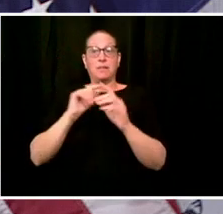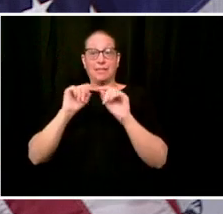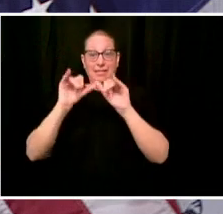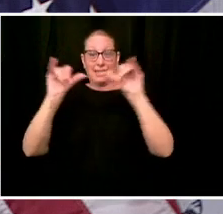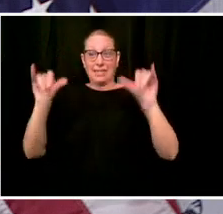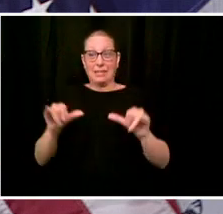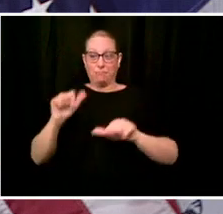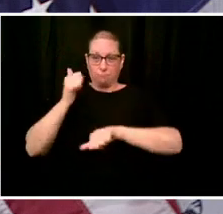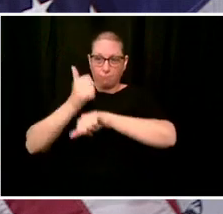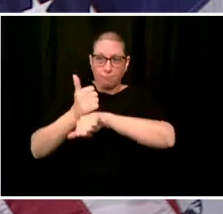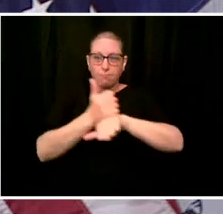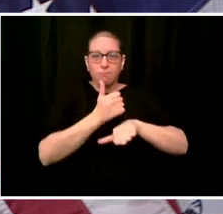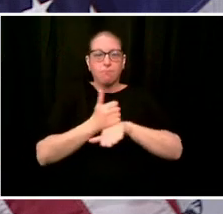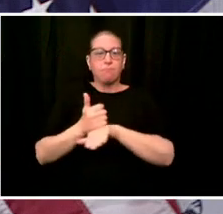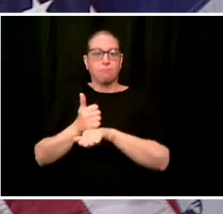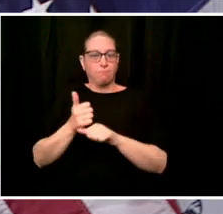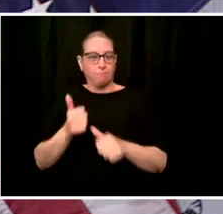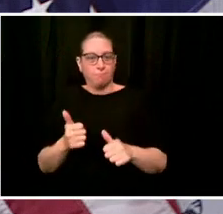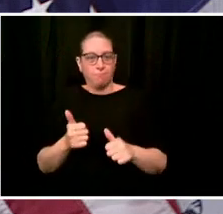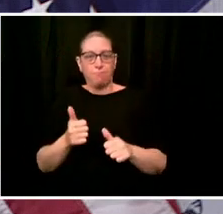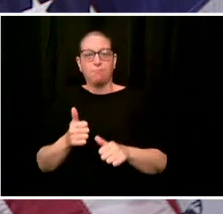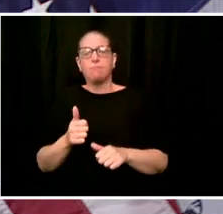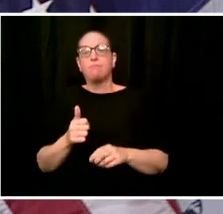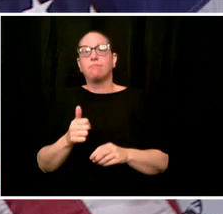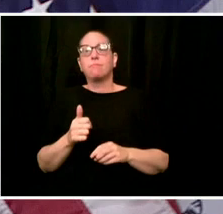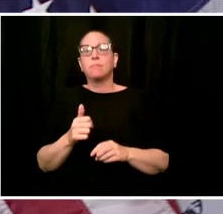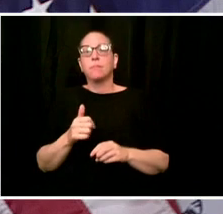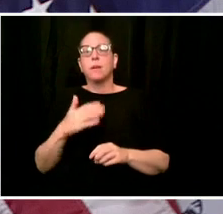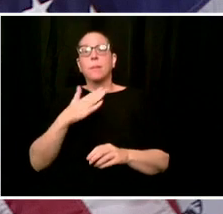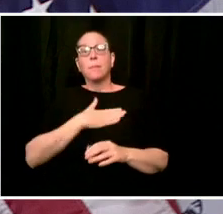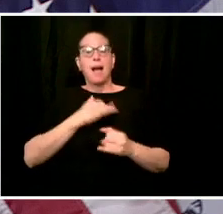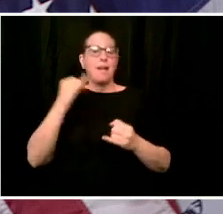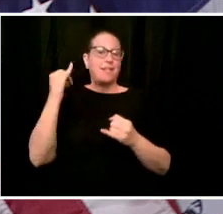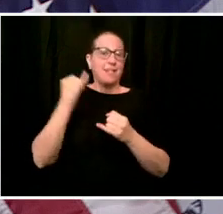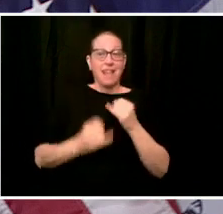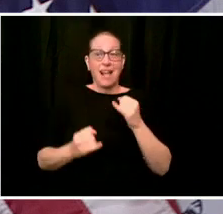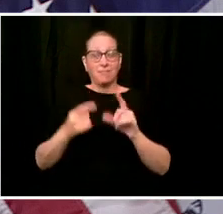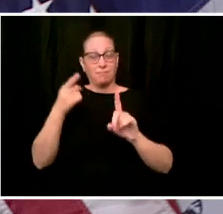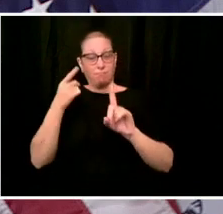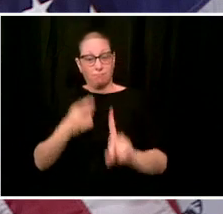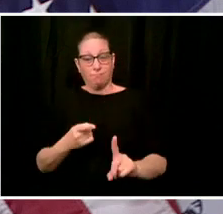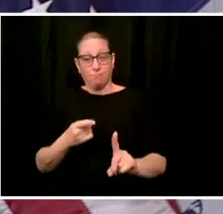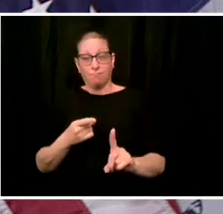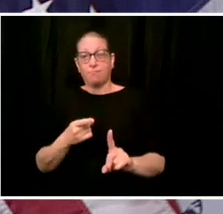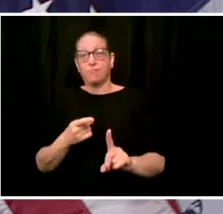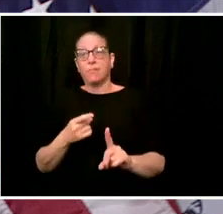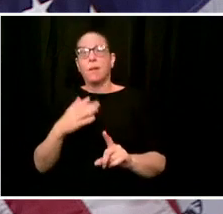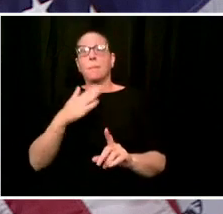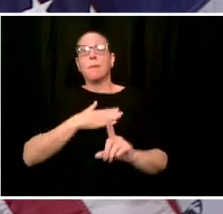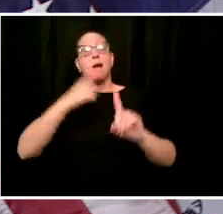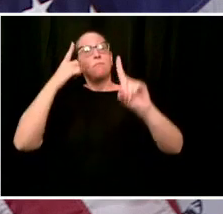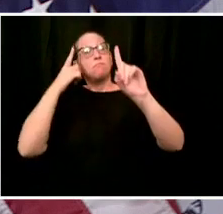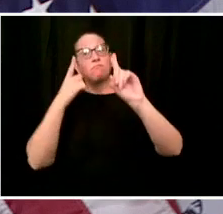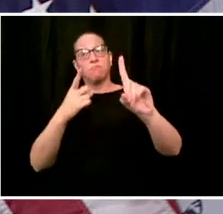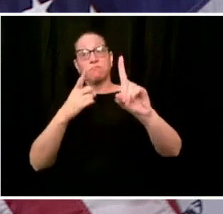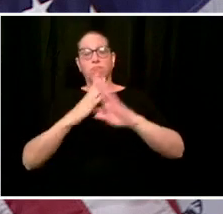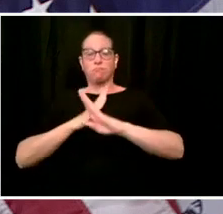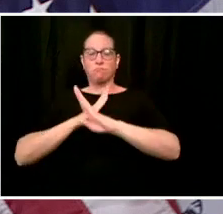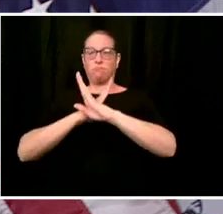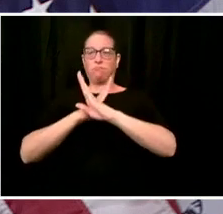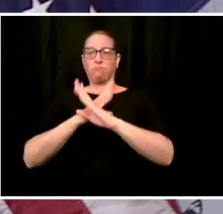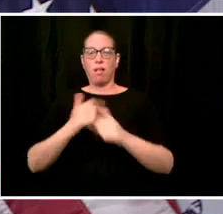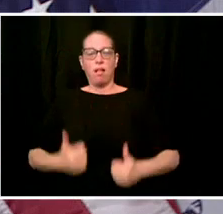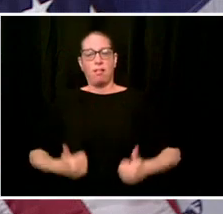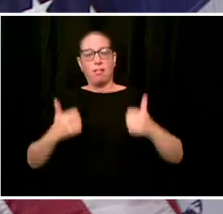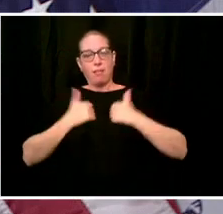that protecting lives is what it's about. And every single time someone is tested, and then their